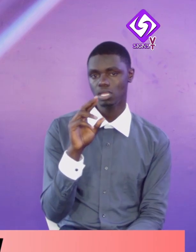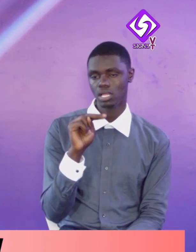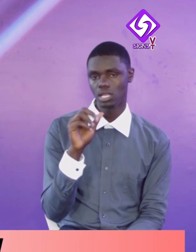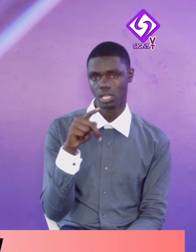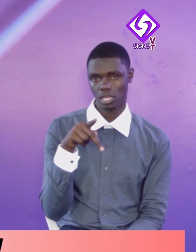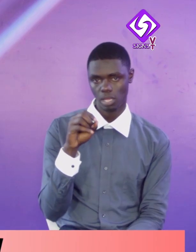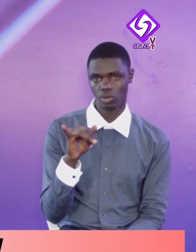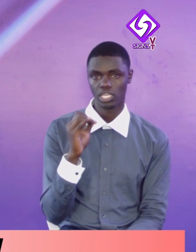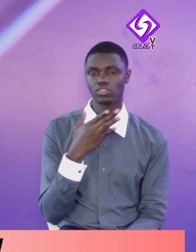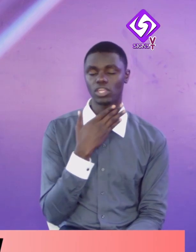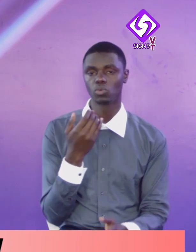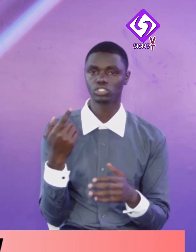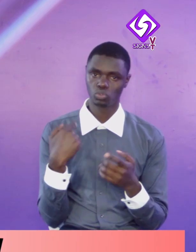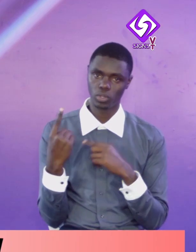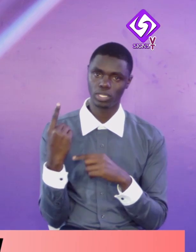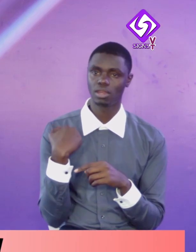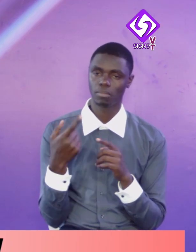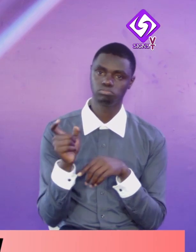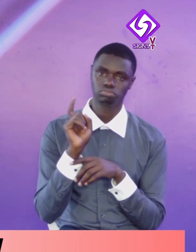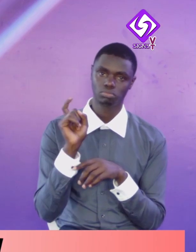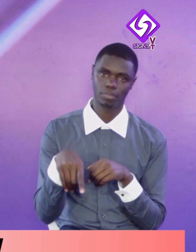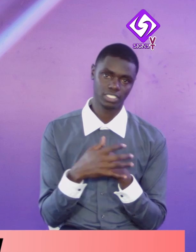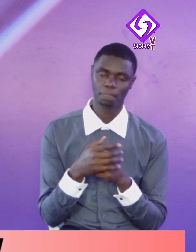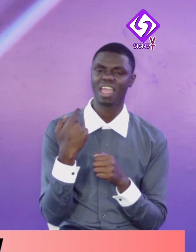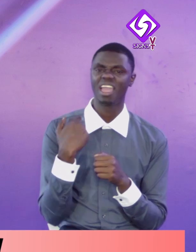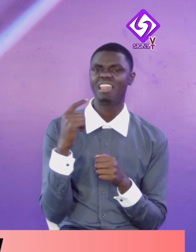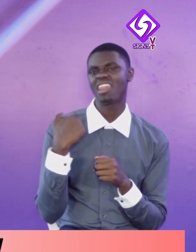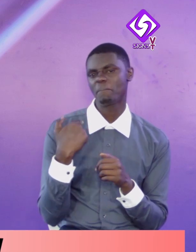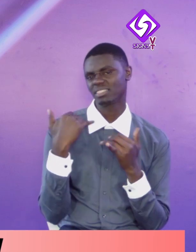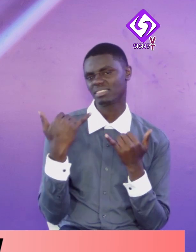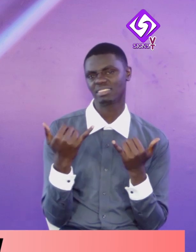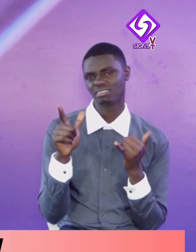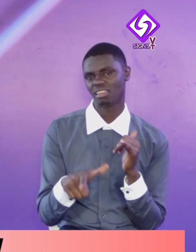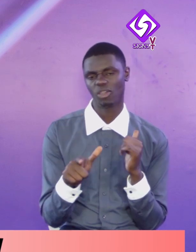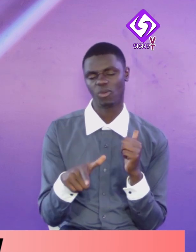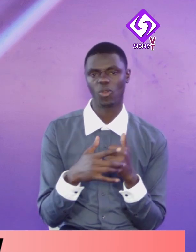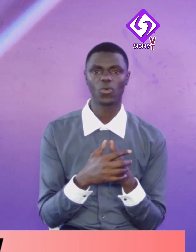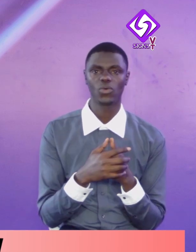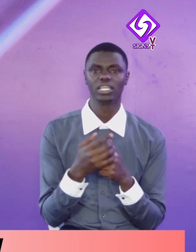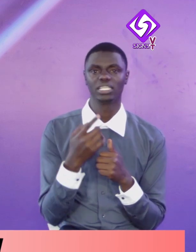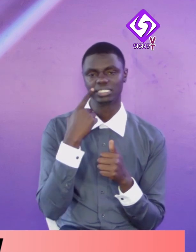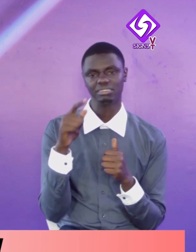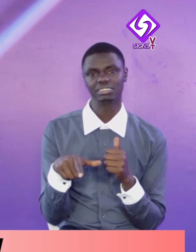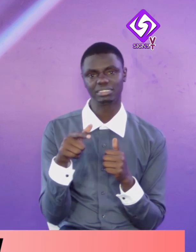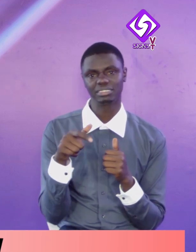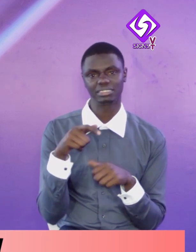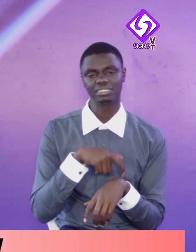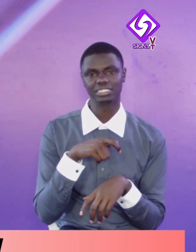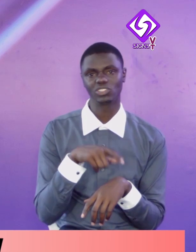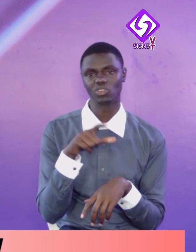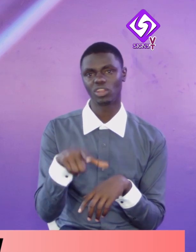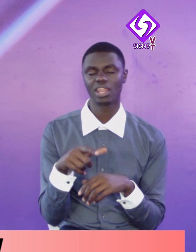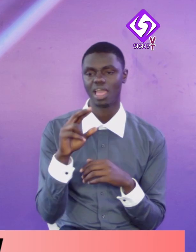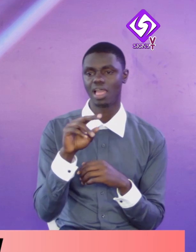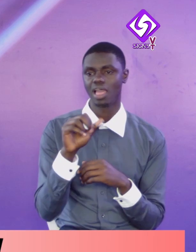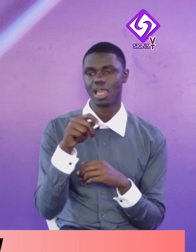should improve their numbers. Their numbers this season are too low also. Because I don't see this season a game where Napoli has beaten a team